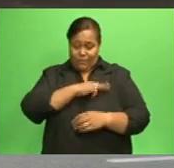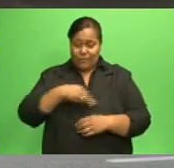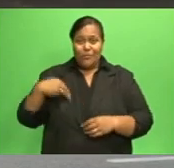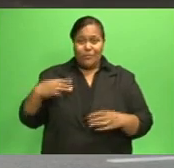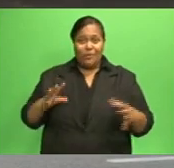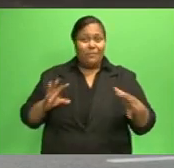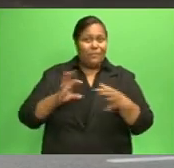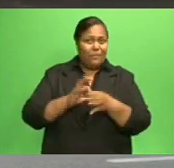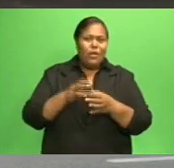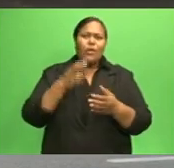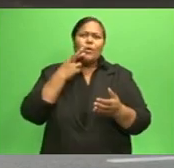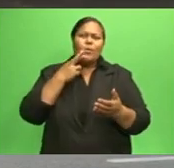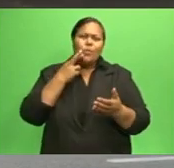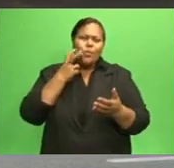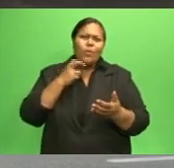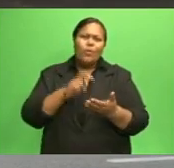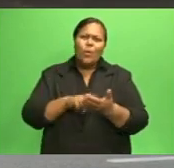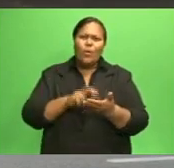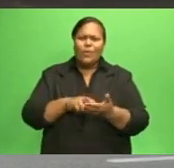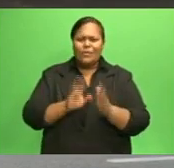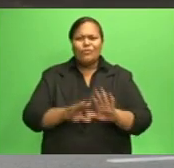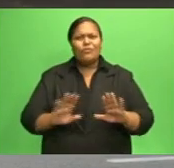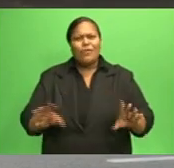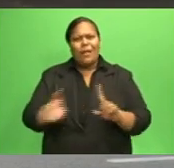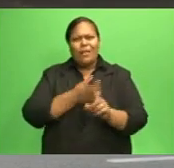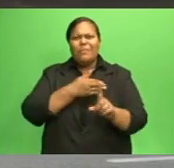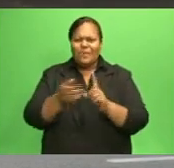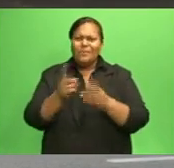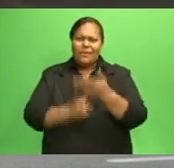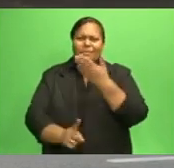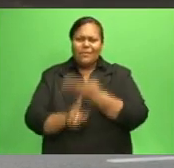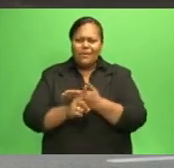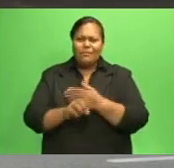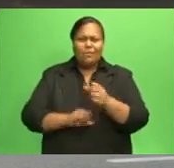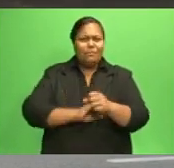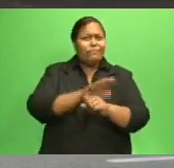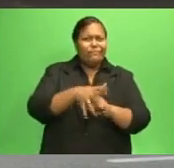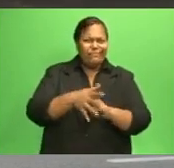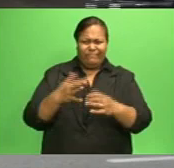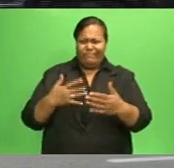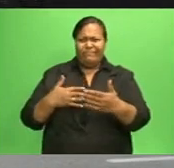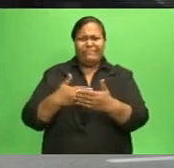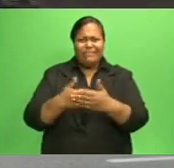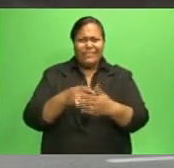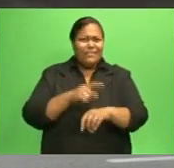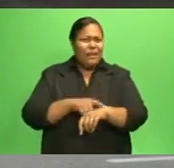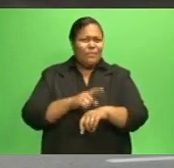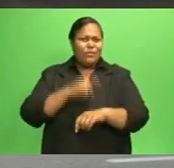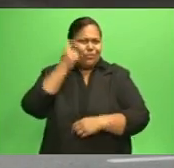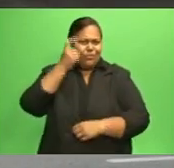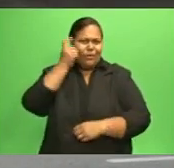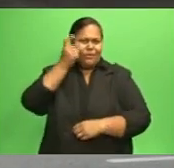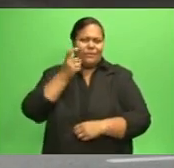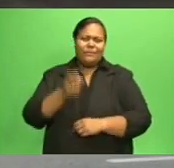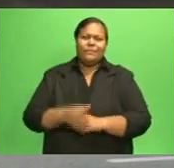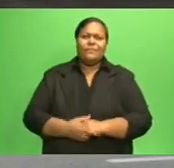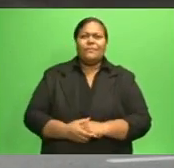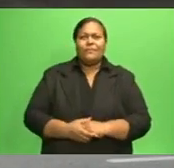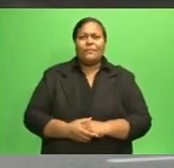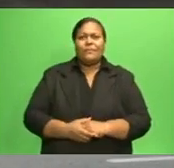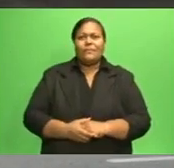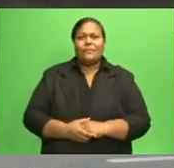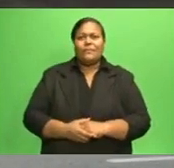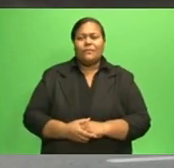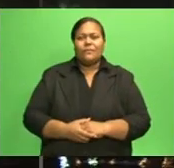also recorded an increase in child abuse cases during the pandemic, which is another worrying trend. Kelly Vadala,